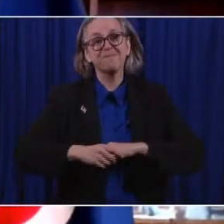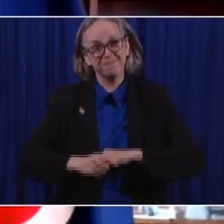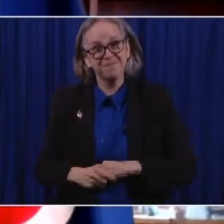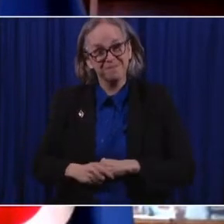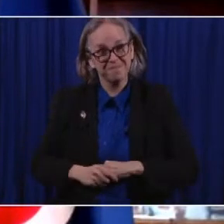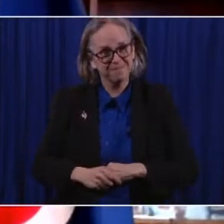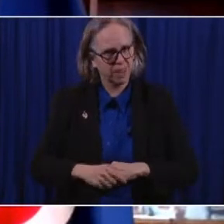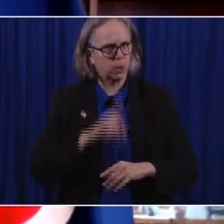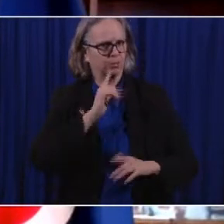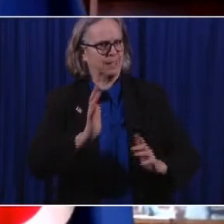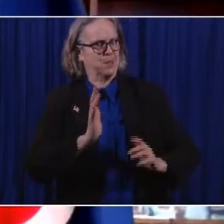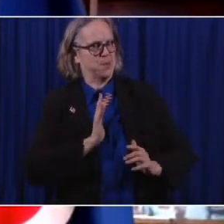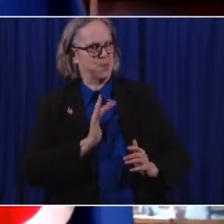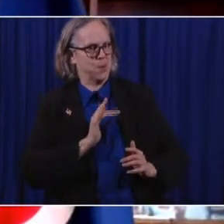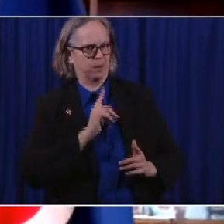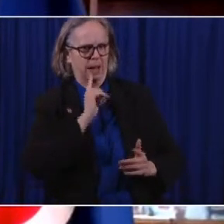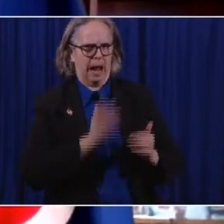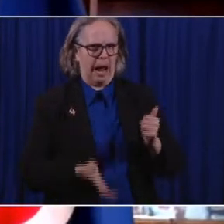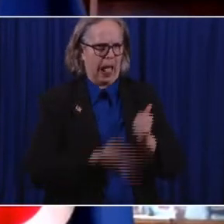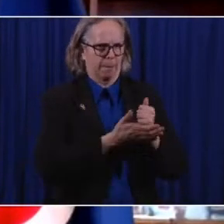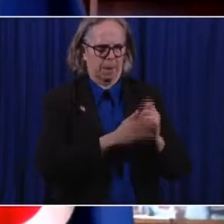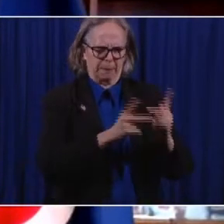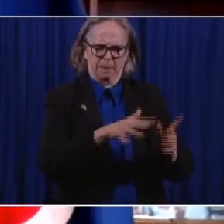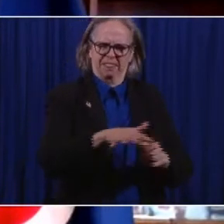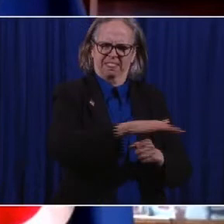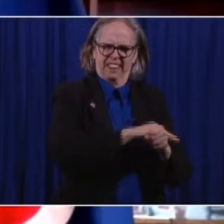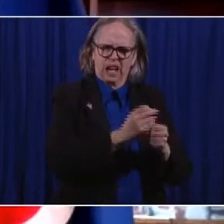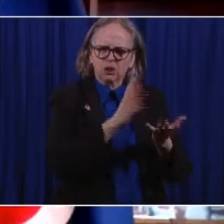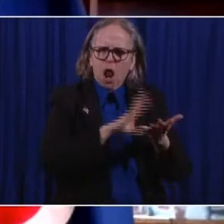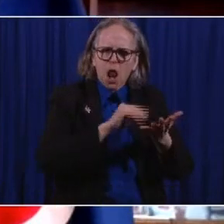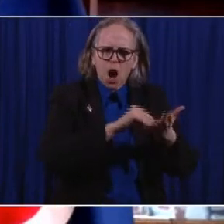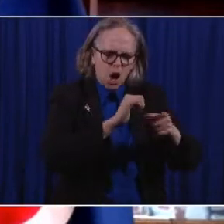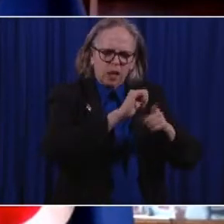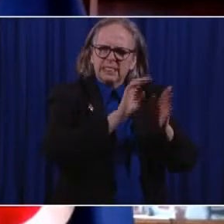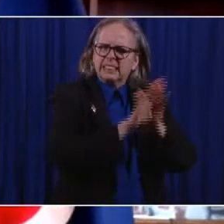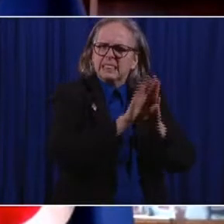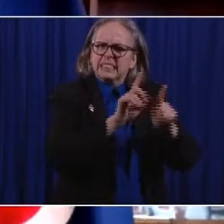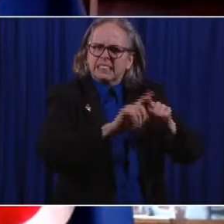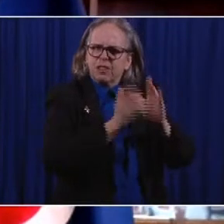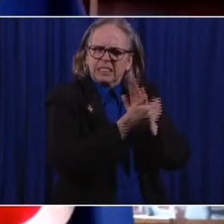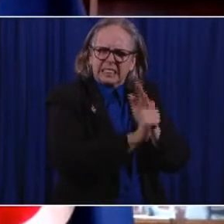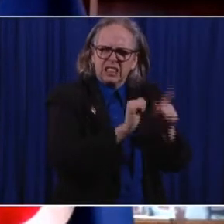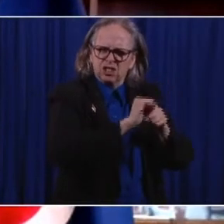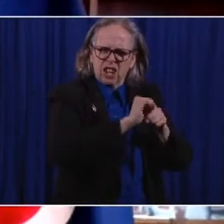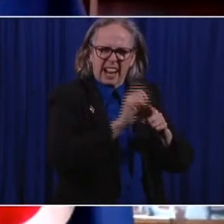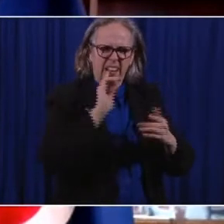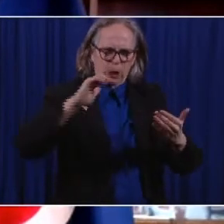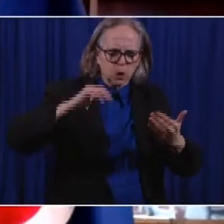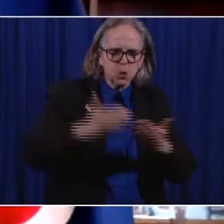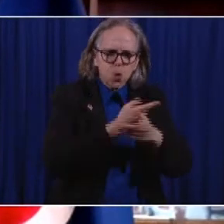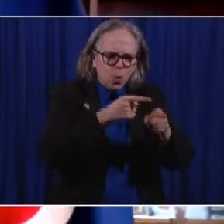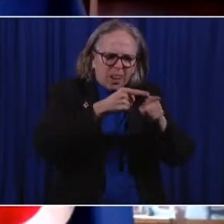workforce of the Valley to take advantage of this entire new industry that's developing there.